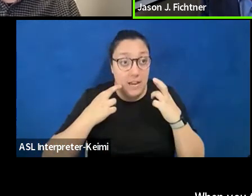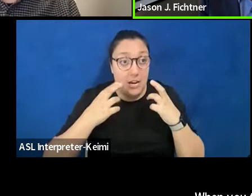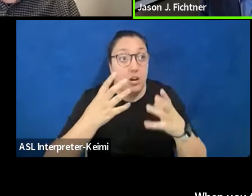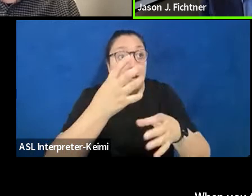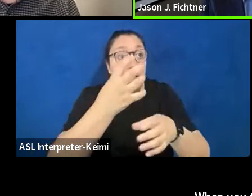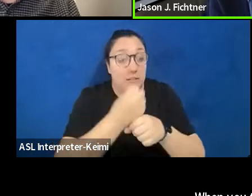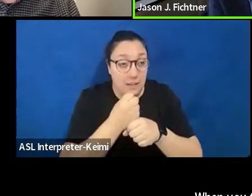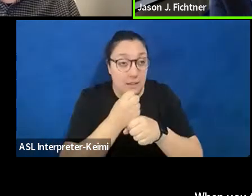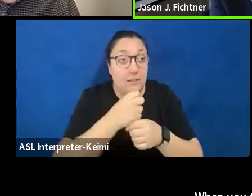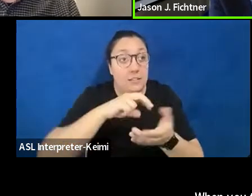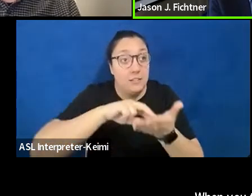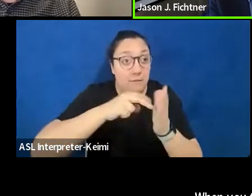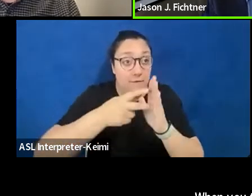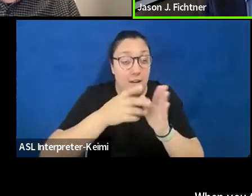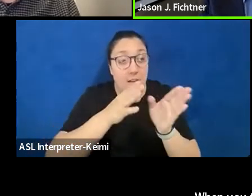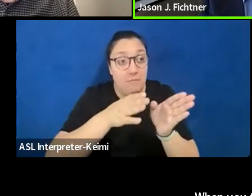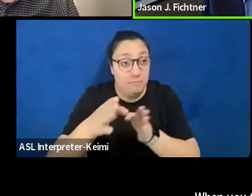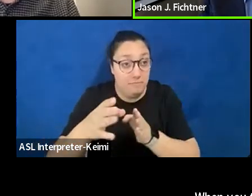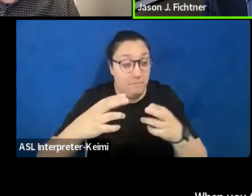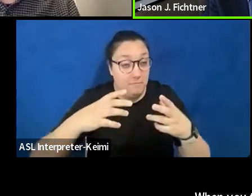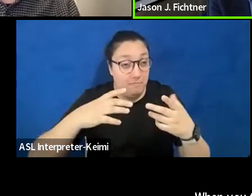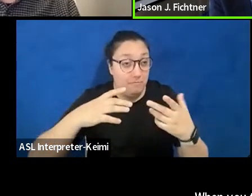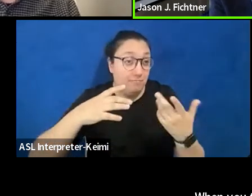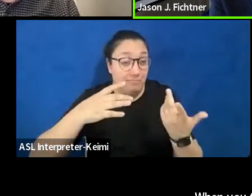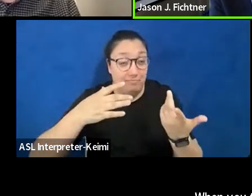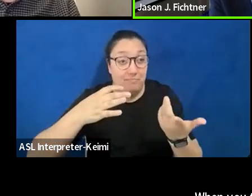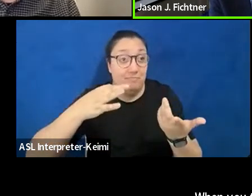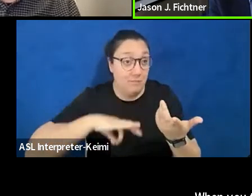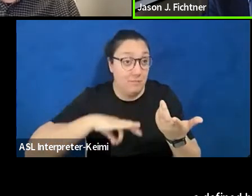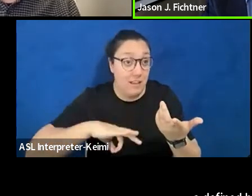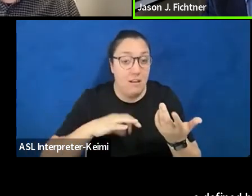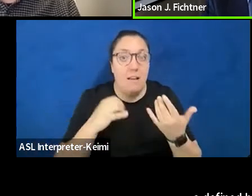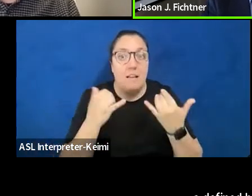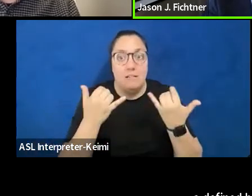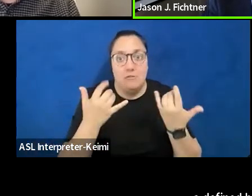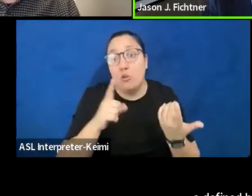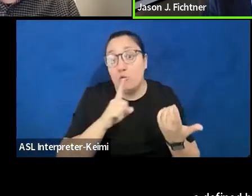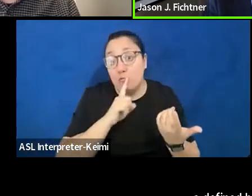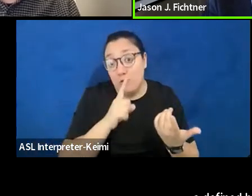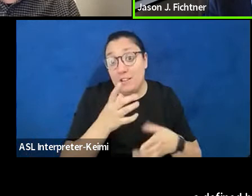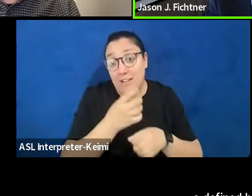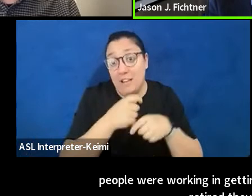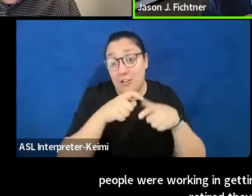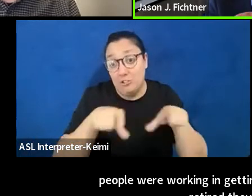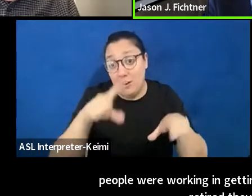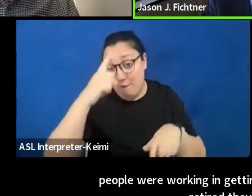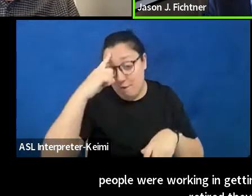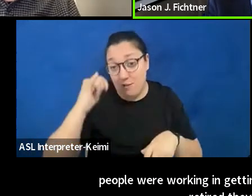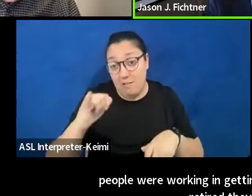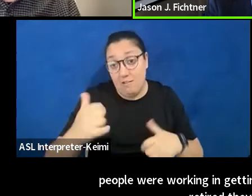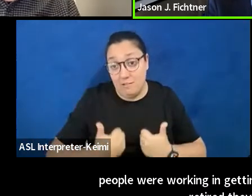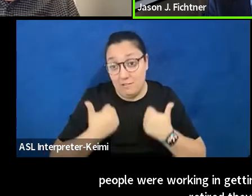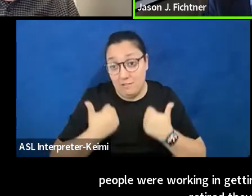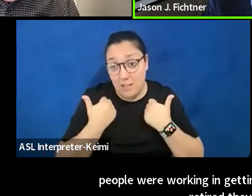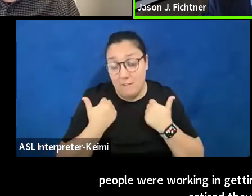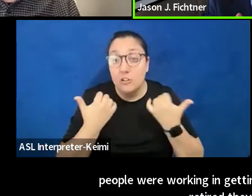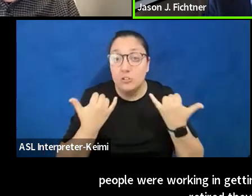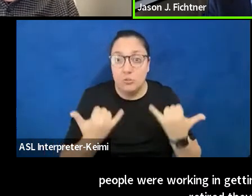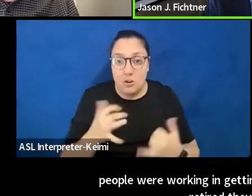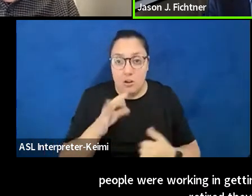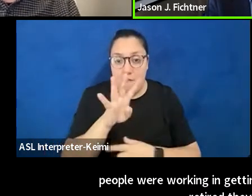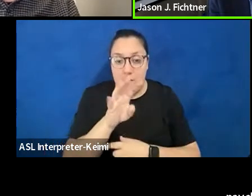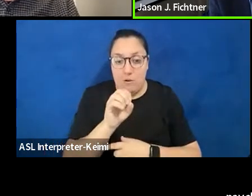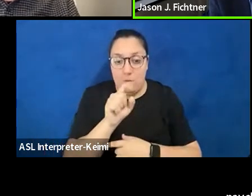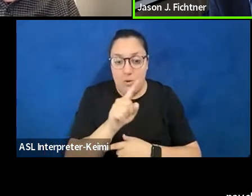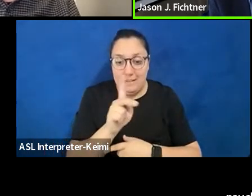defined benefit plan. So you're basically getting a paycheck for life. And what we're doing now is looking at the defined contribution plans, these 401k or 403b plans, these